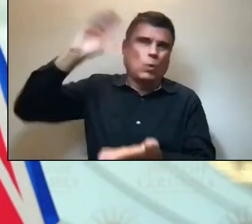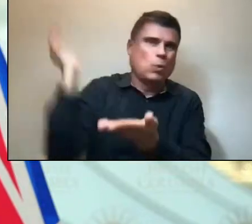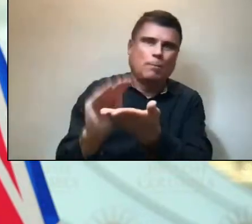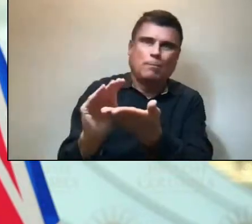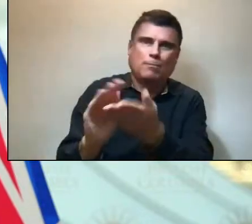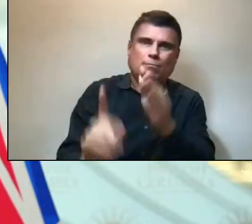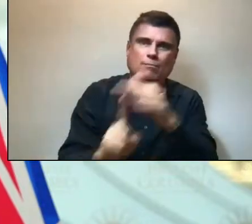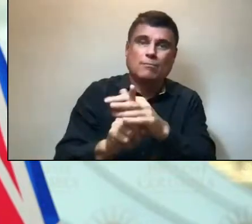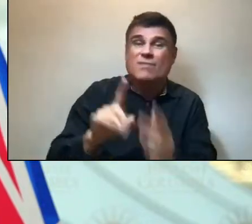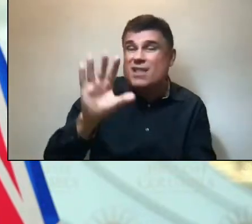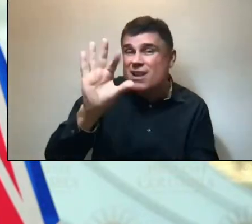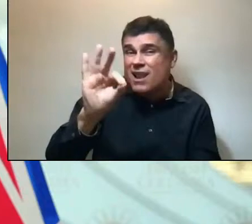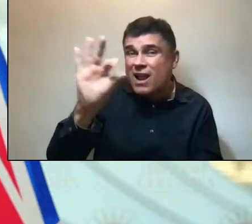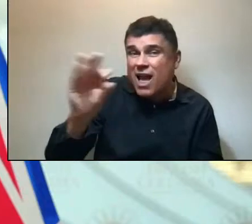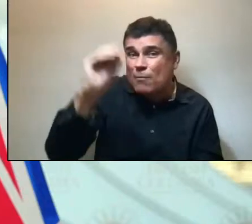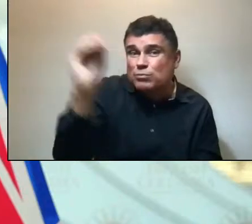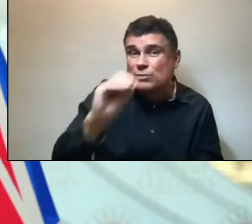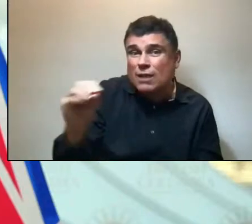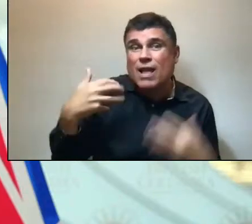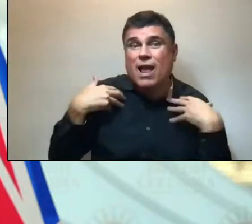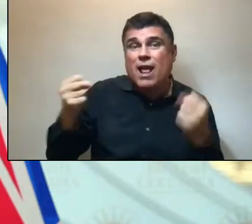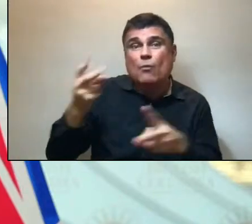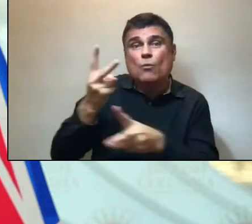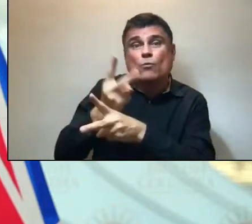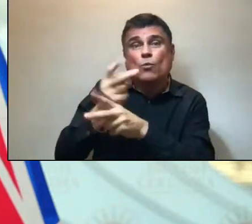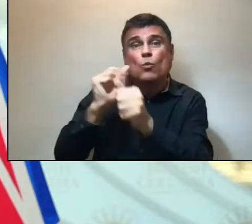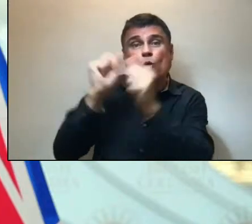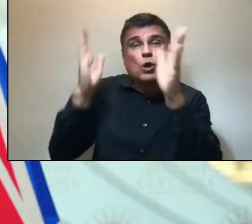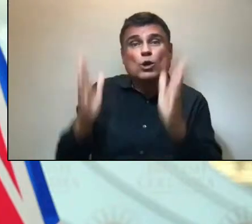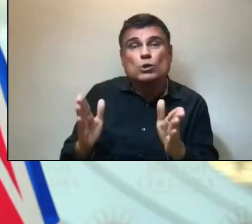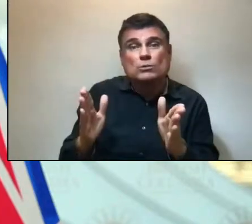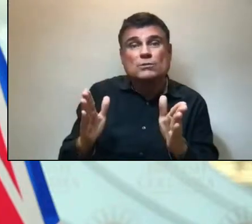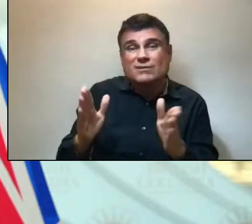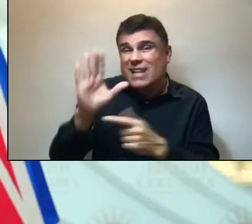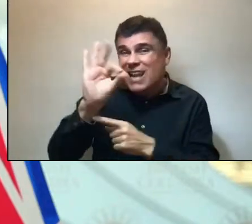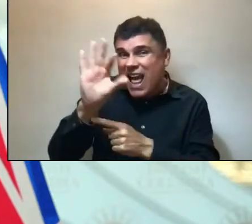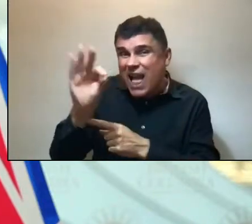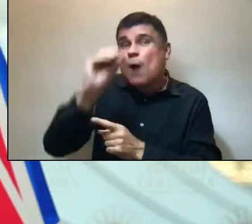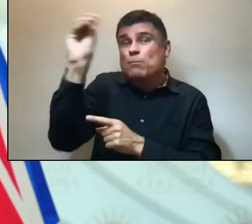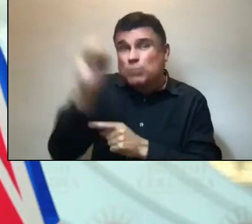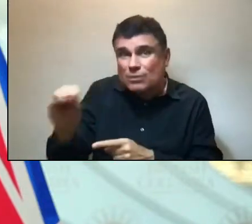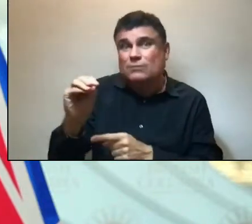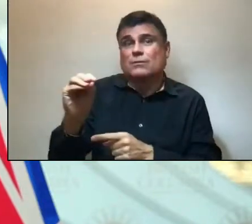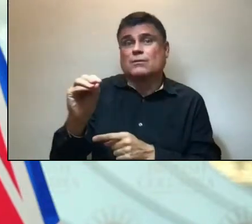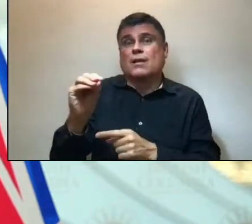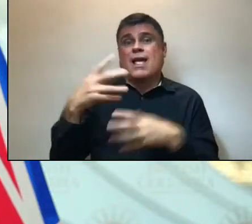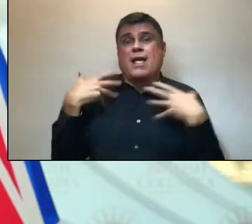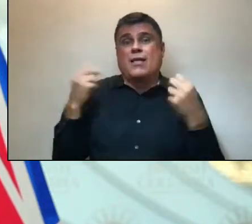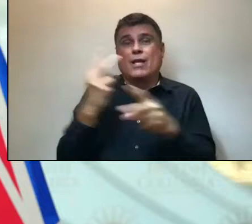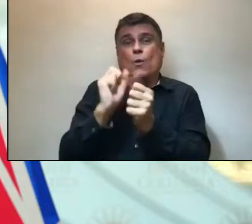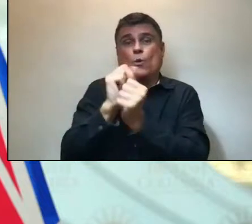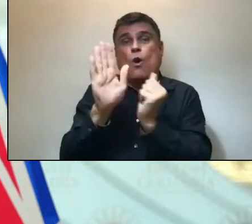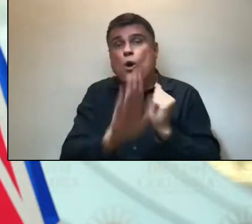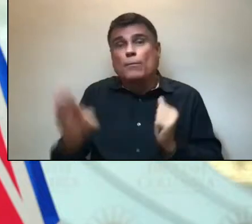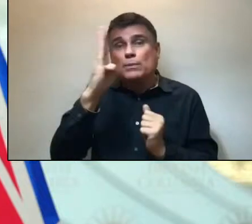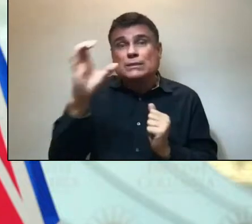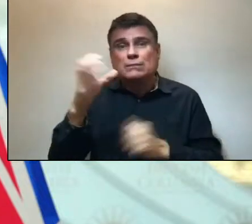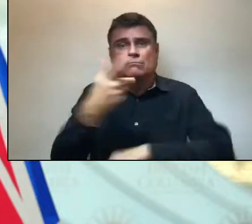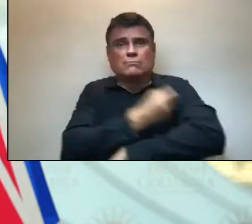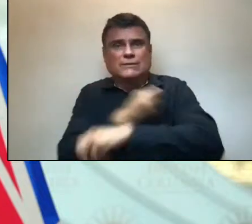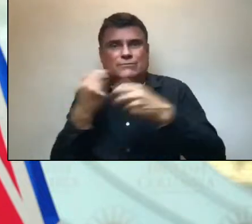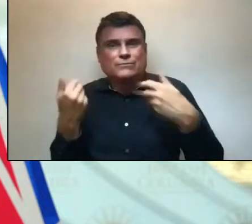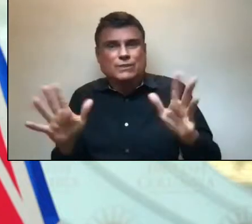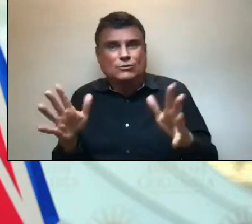across the province and no less than 98% in any health authority in BC. And those measures have had a significant effect.